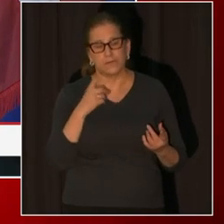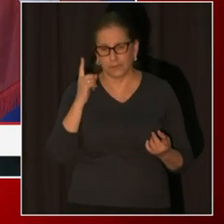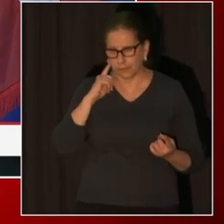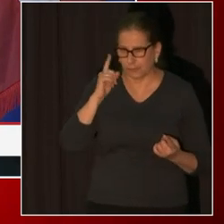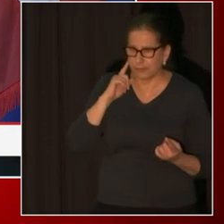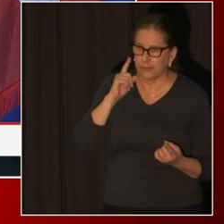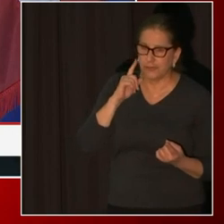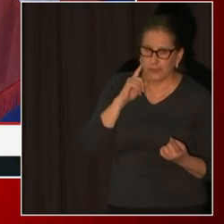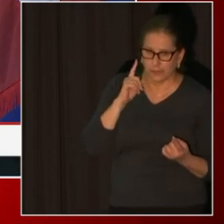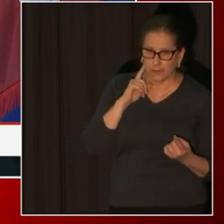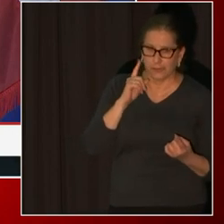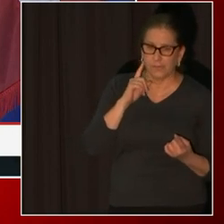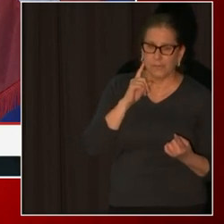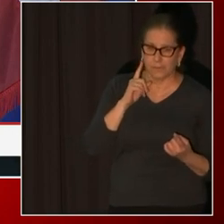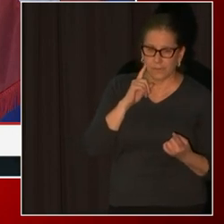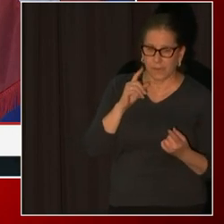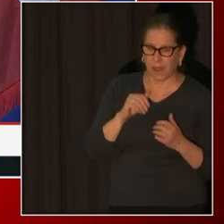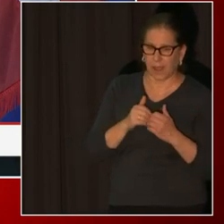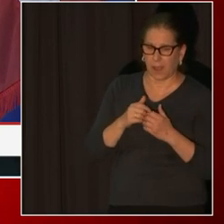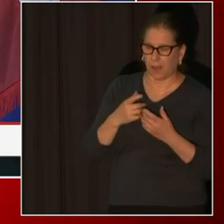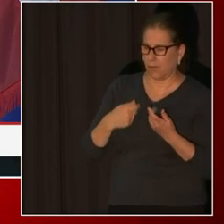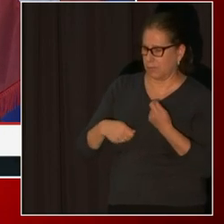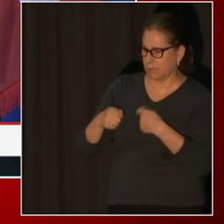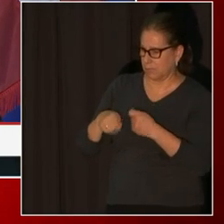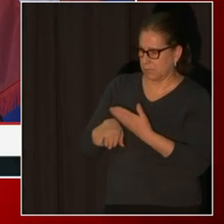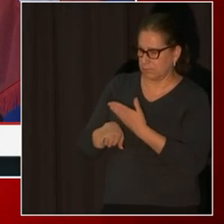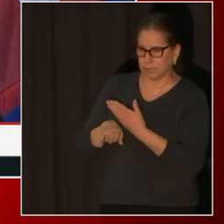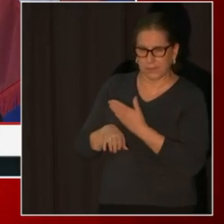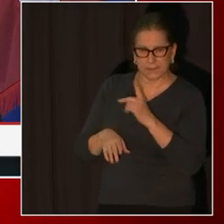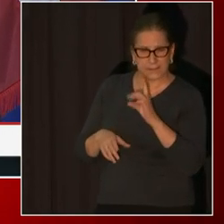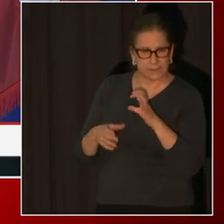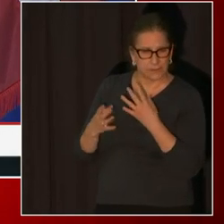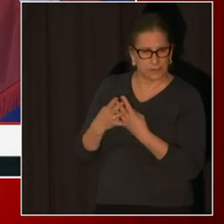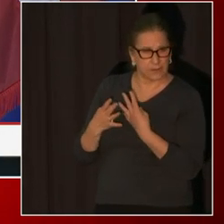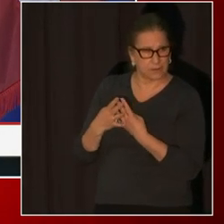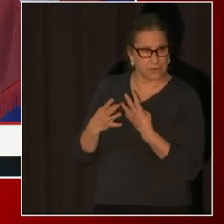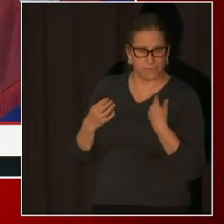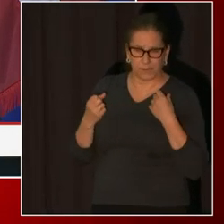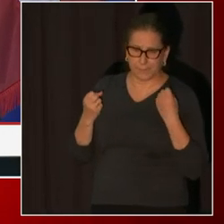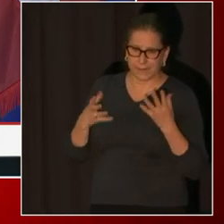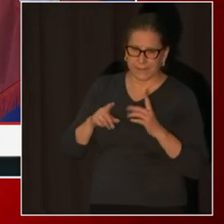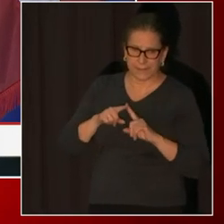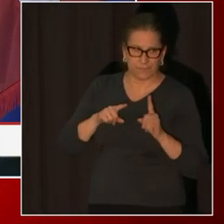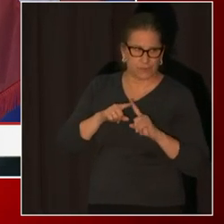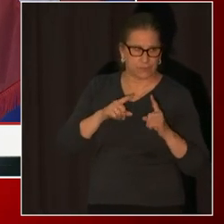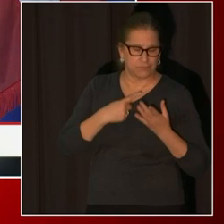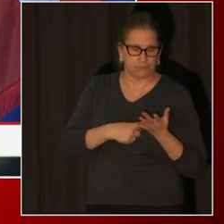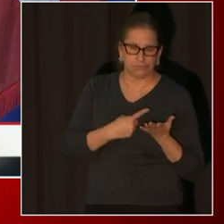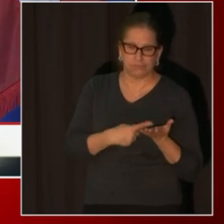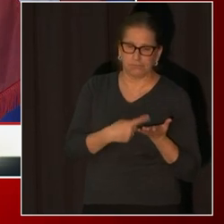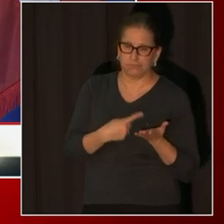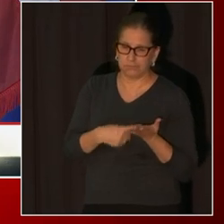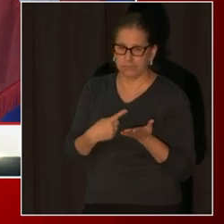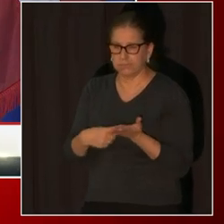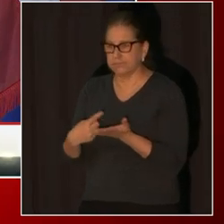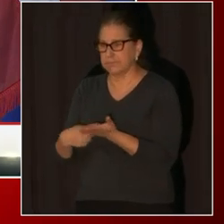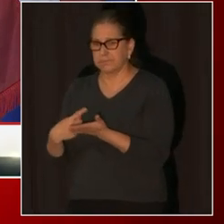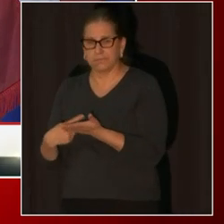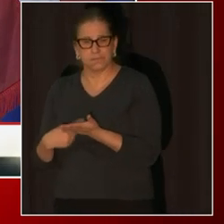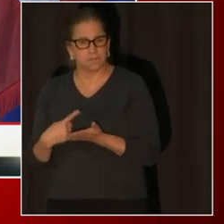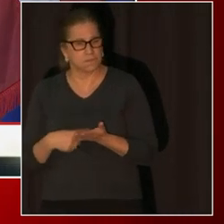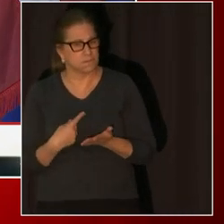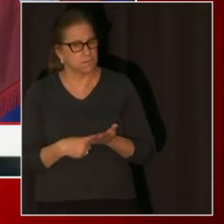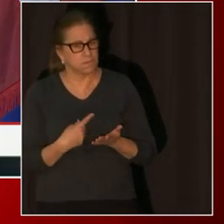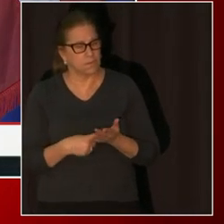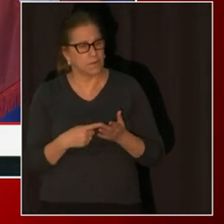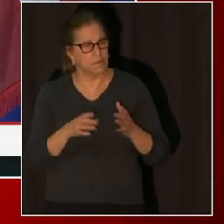jail. We've undergone a series of conversations, I think led by our Office of Victim Services and Justice Grants. I don't